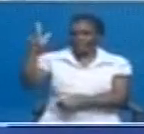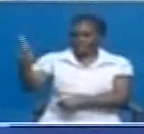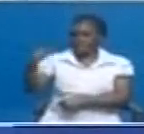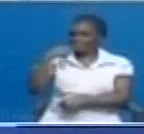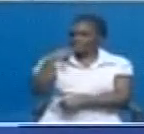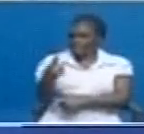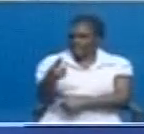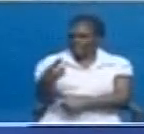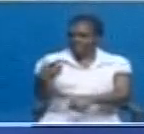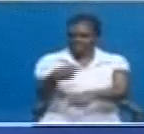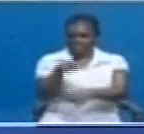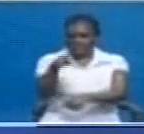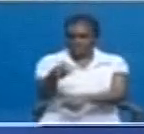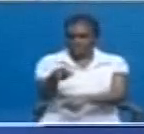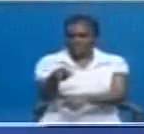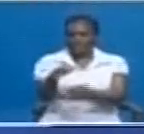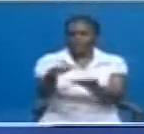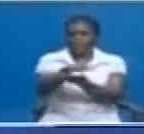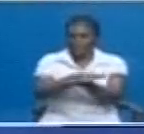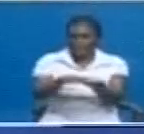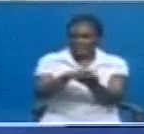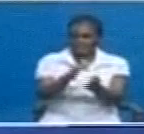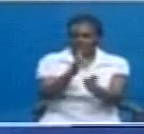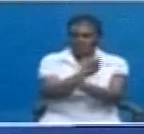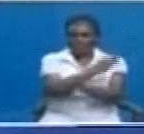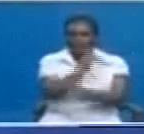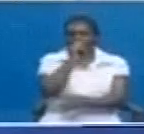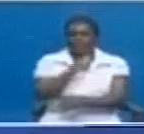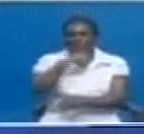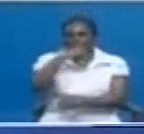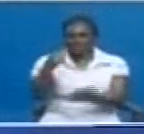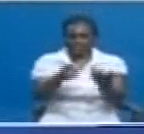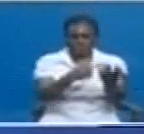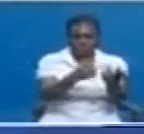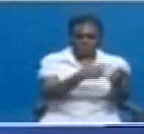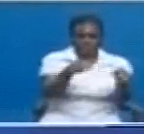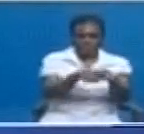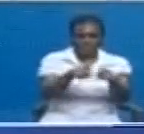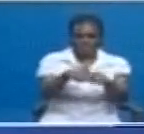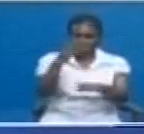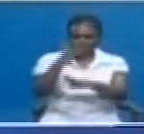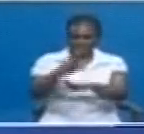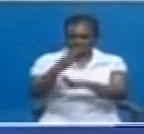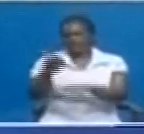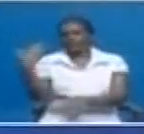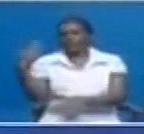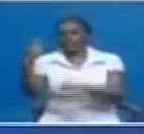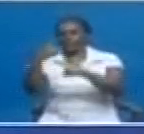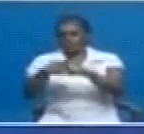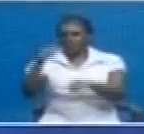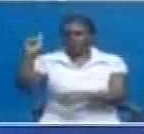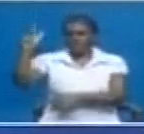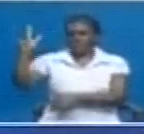out that the documentary was made largely based on private and confidential data, as well as forged documents ostensibly from